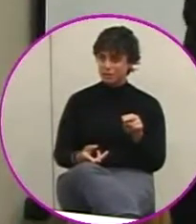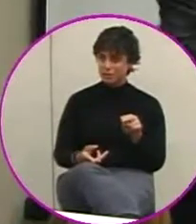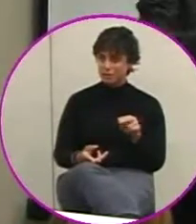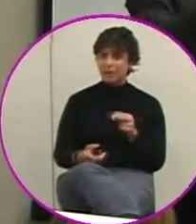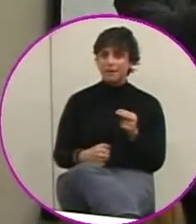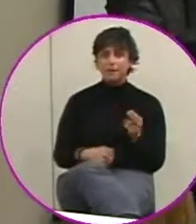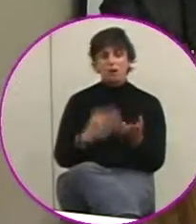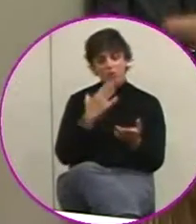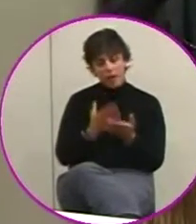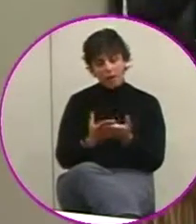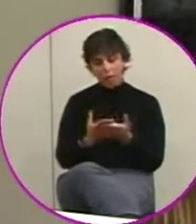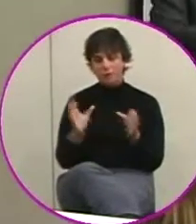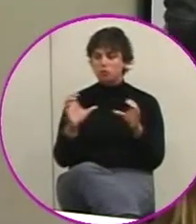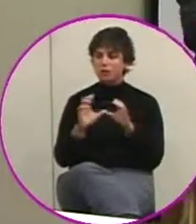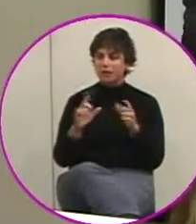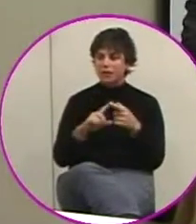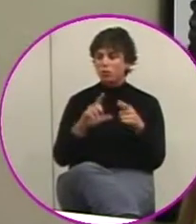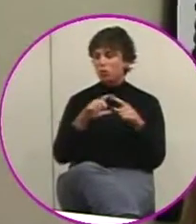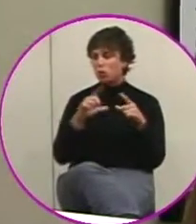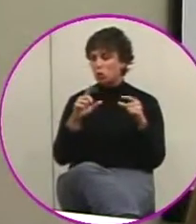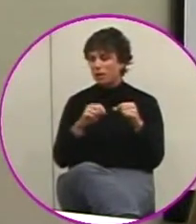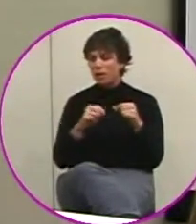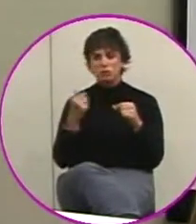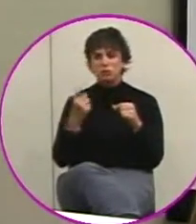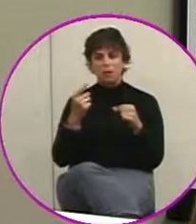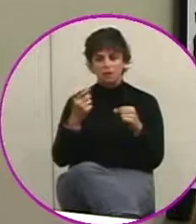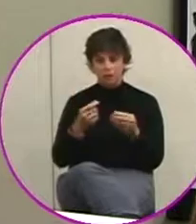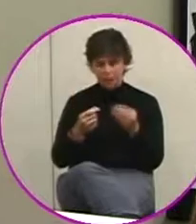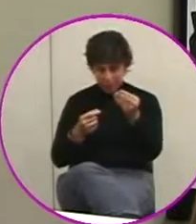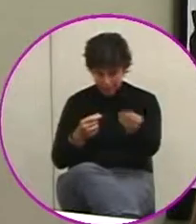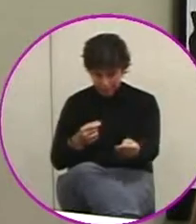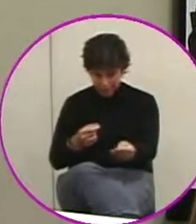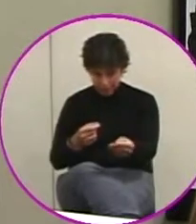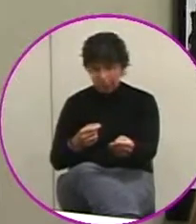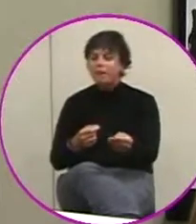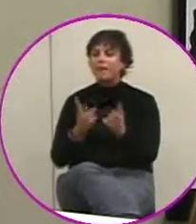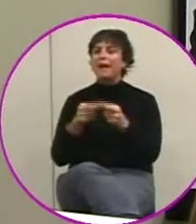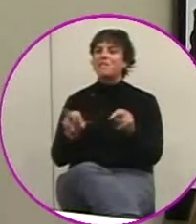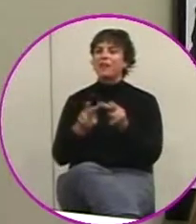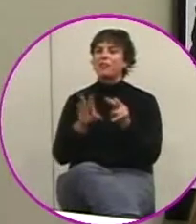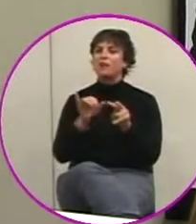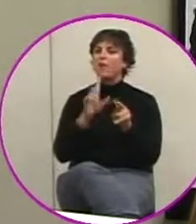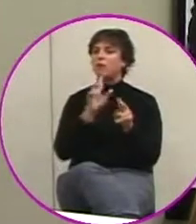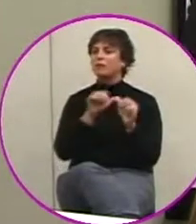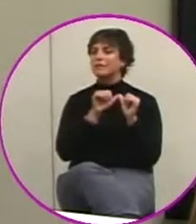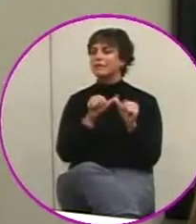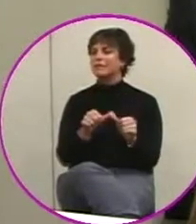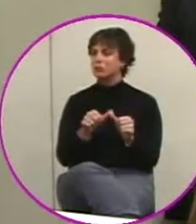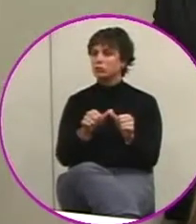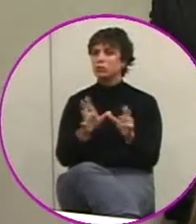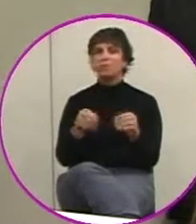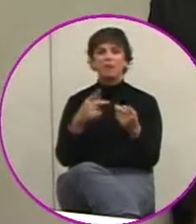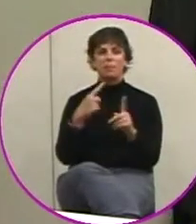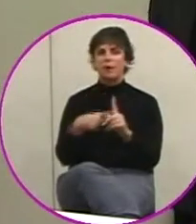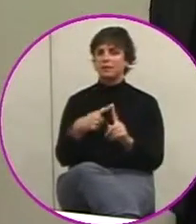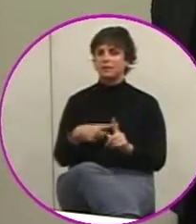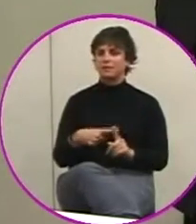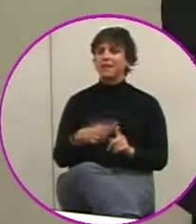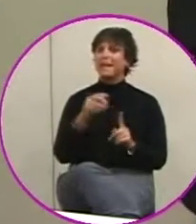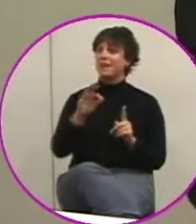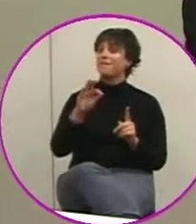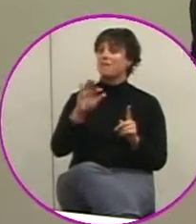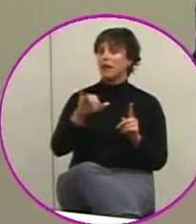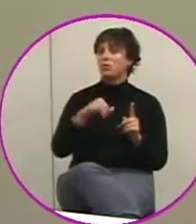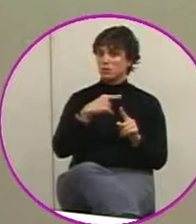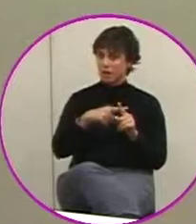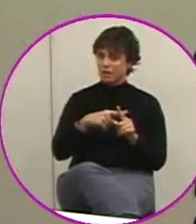give a certificate or a coupon or something, the value, that will continue to deliver positives if that was a positive